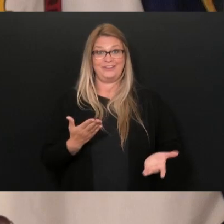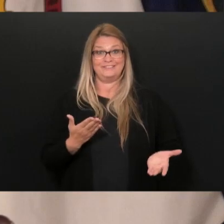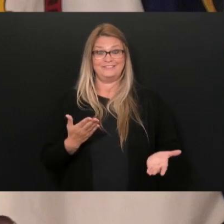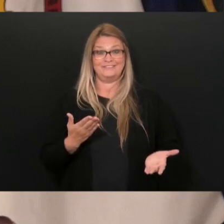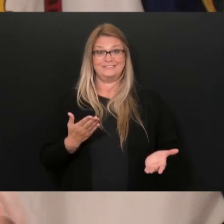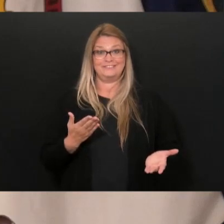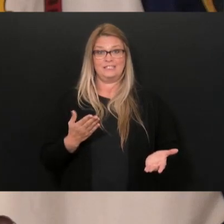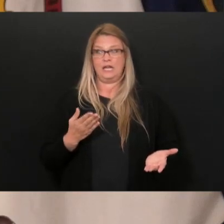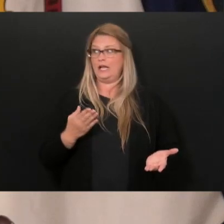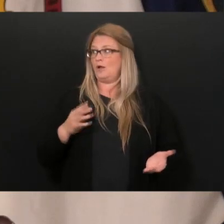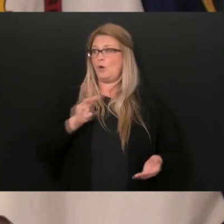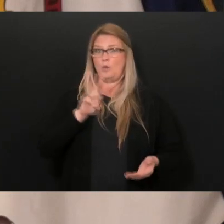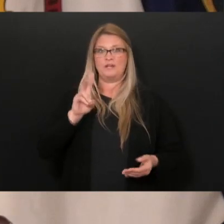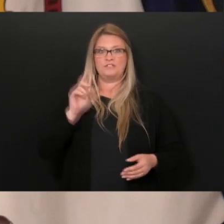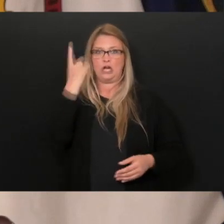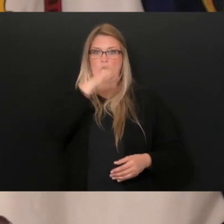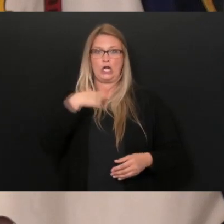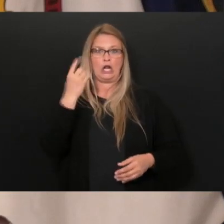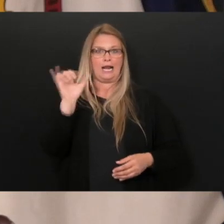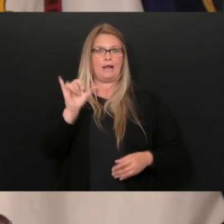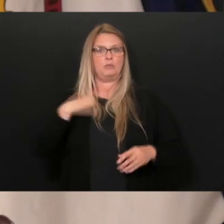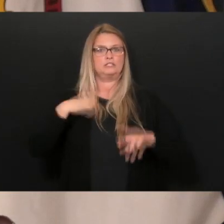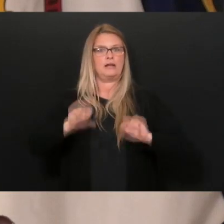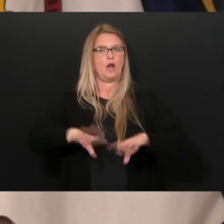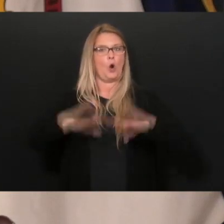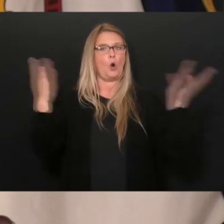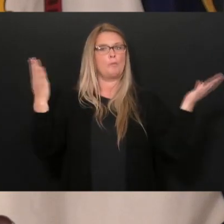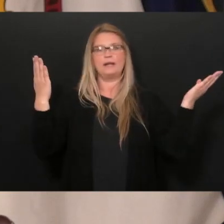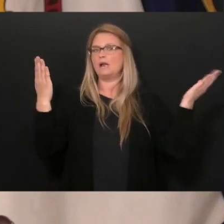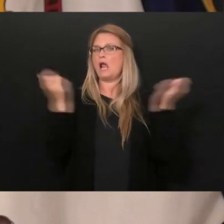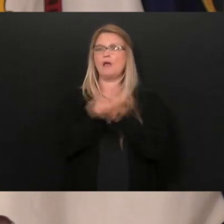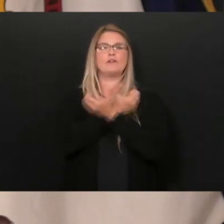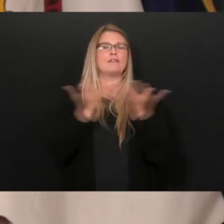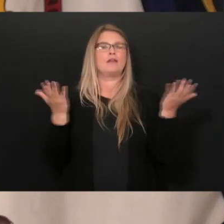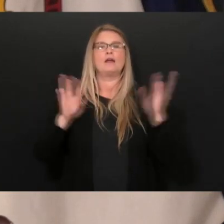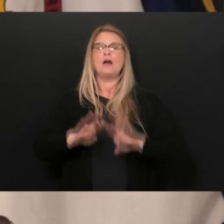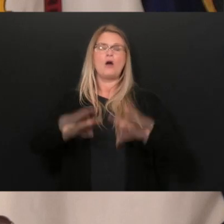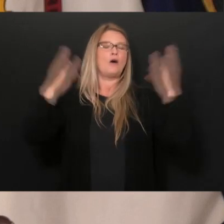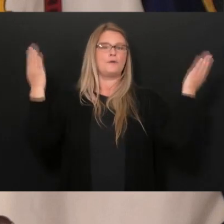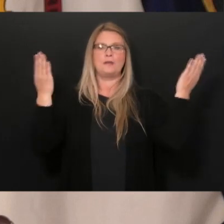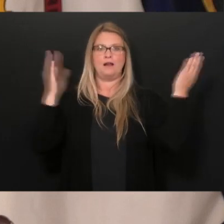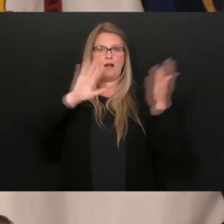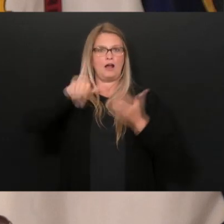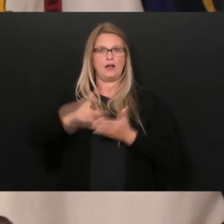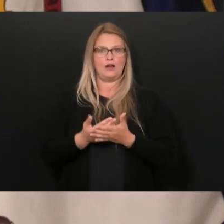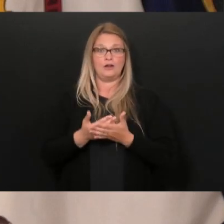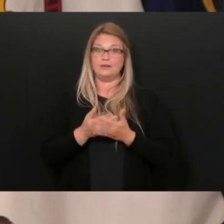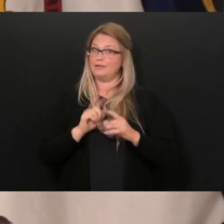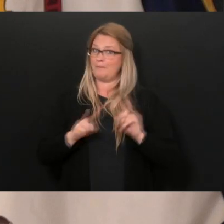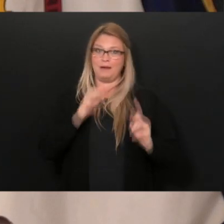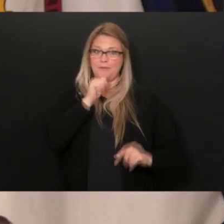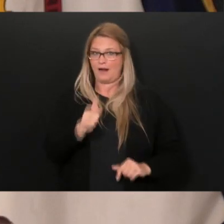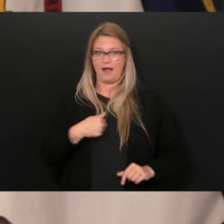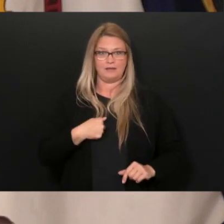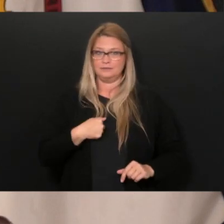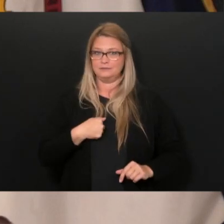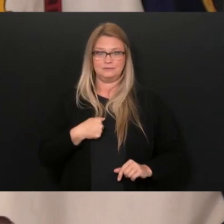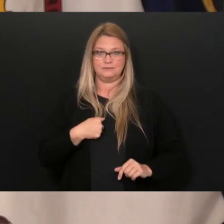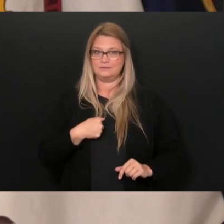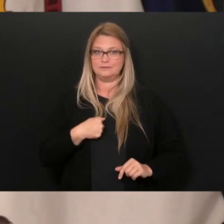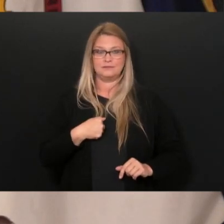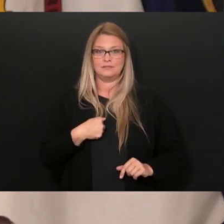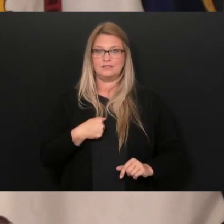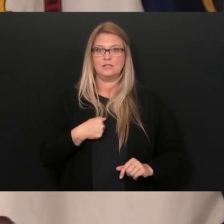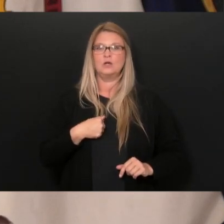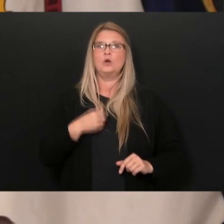You can just open the whole state tomorrow and everything. Your numbers are so good, just open the whole state. No way we're doing that. We're not doing that.